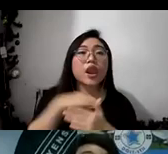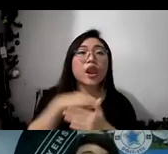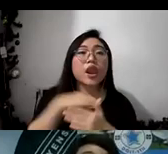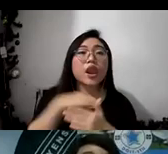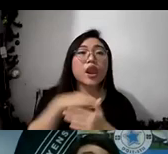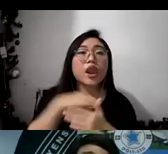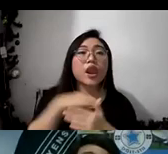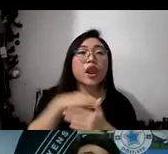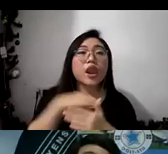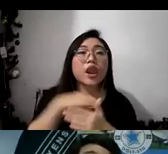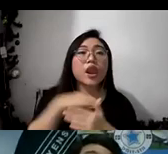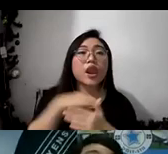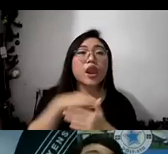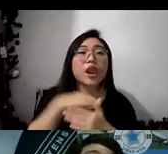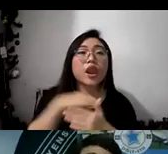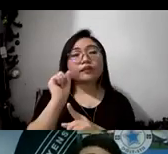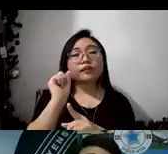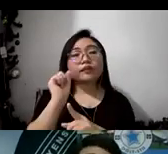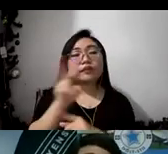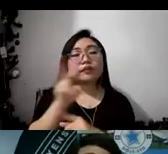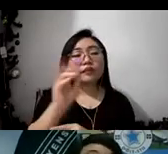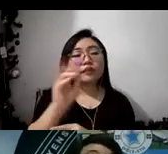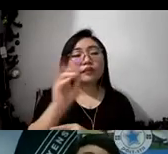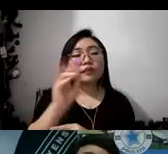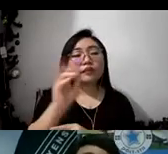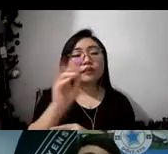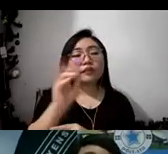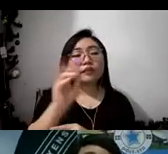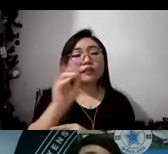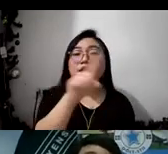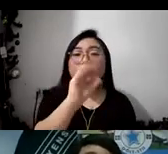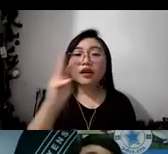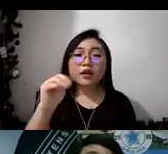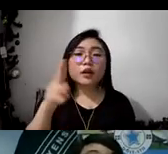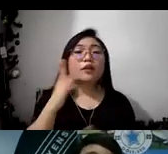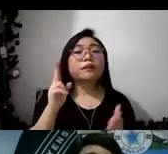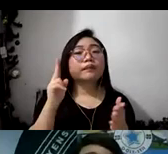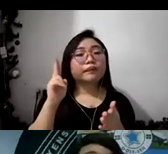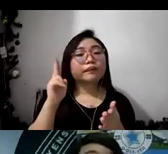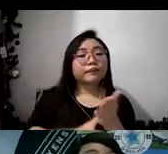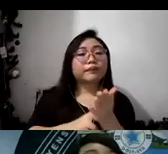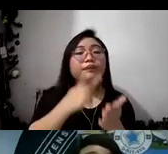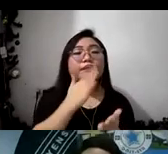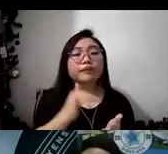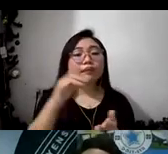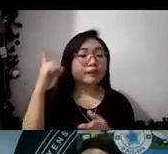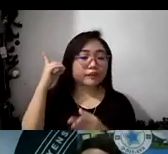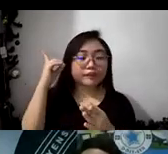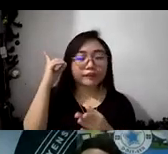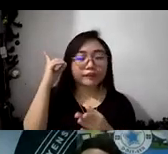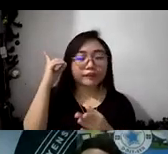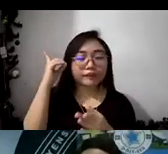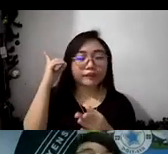day of November 2020 via Zoom, signed by our director, Director Richard T. Burgos. So sa lahat po na nag-participate